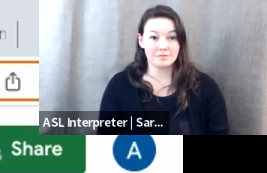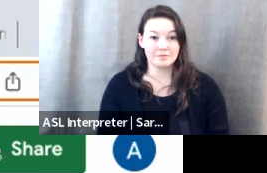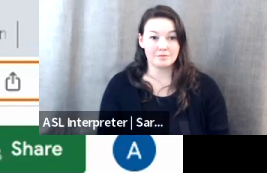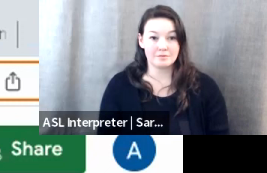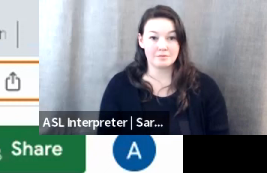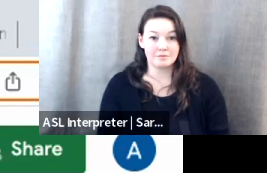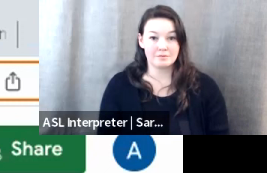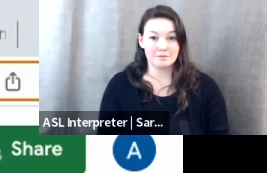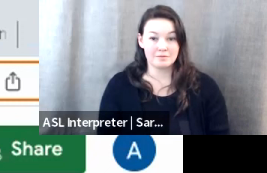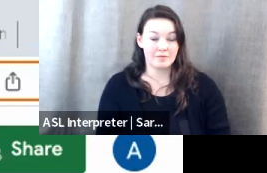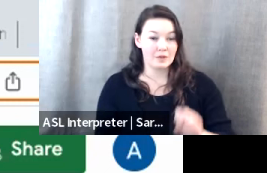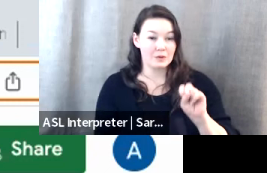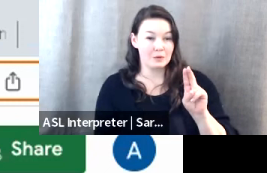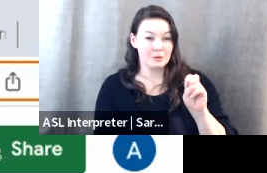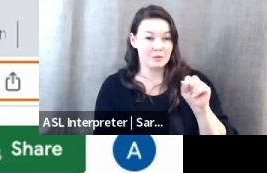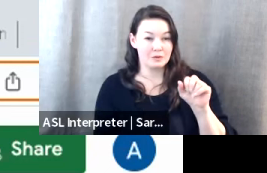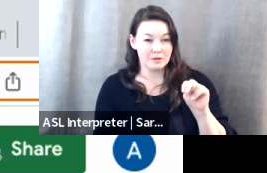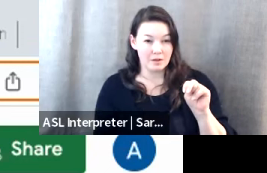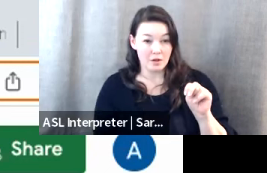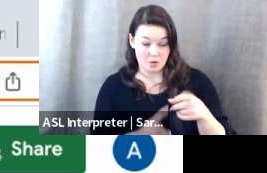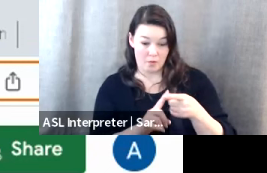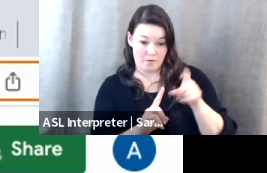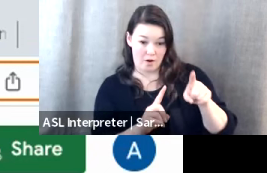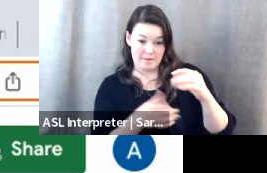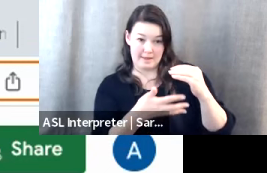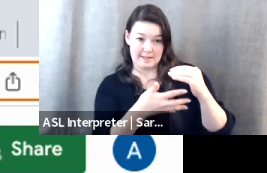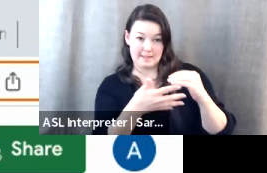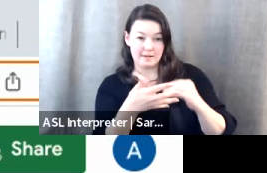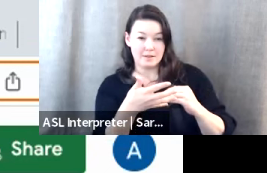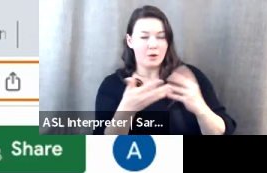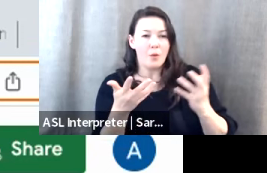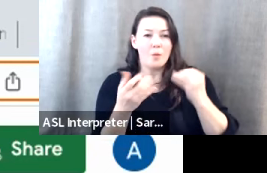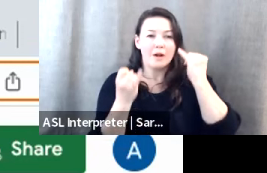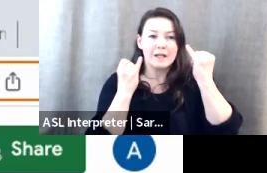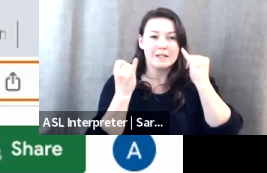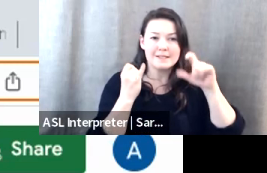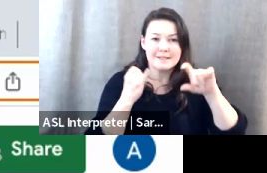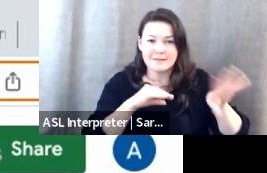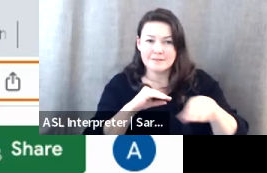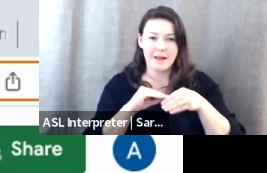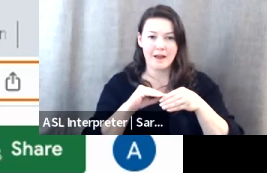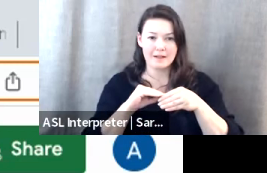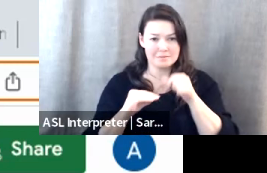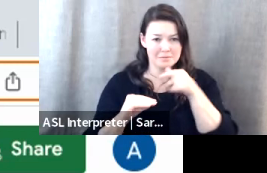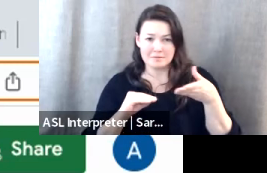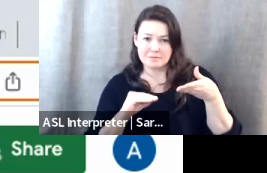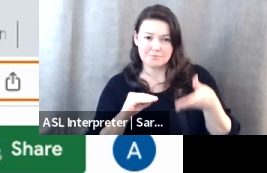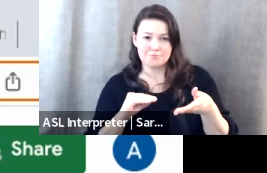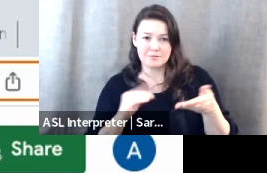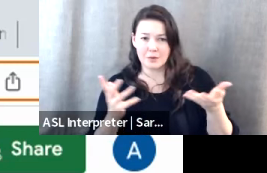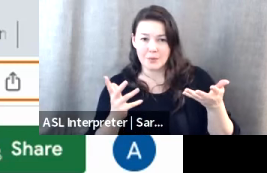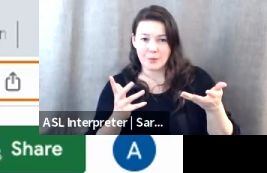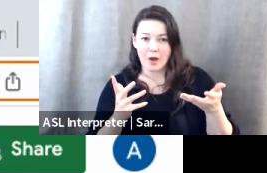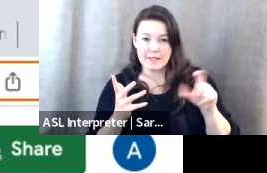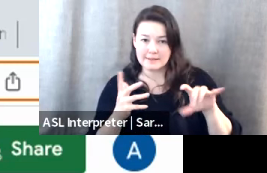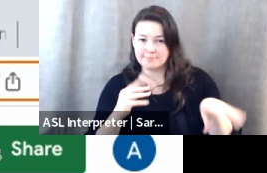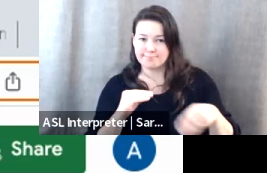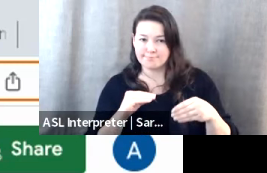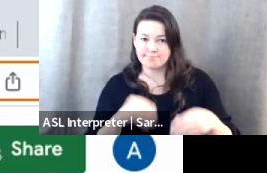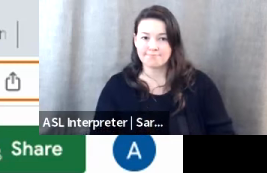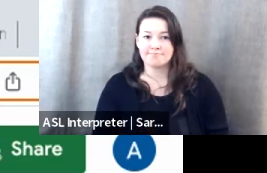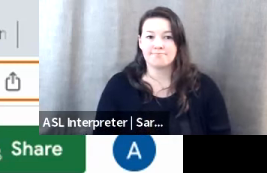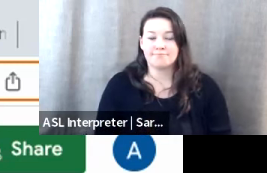So what ideas are missing from this list for people? Esta lista, ¿cuáles ideas no están? ¿Qué ideas